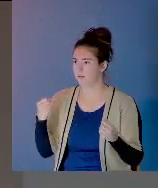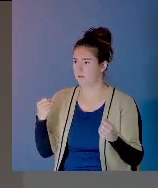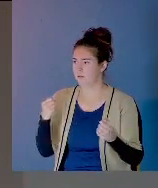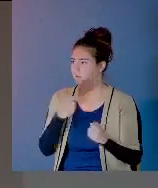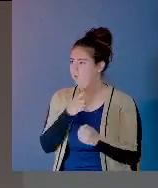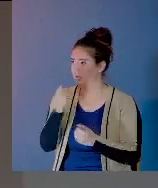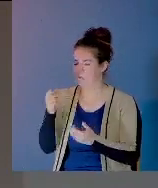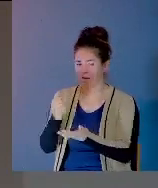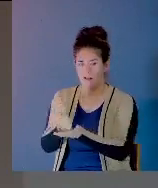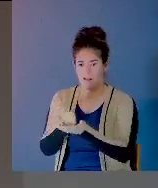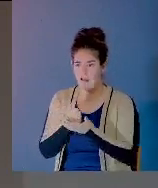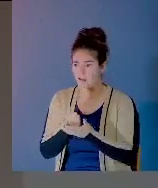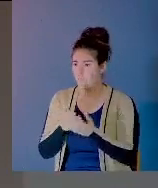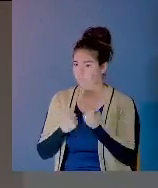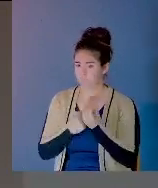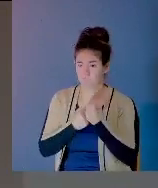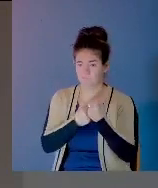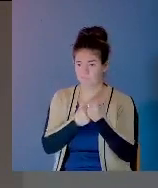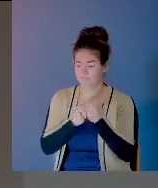us and prayed for us